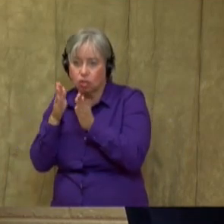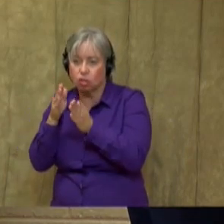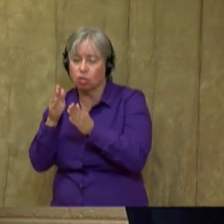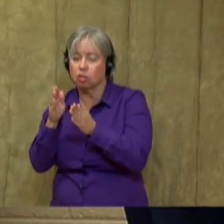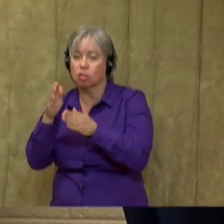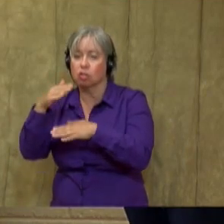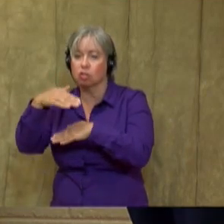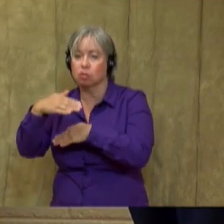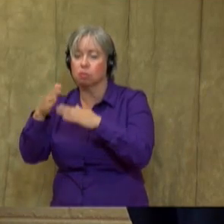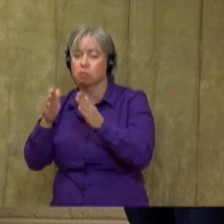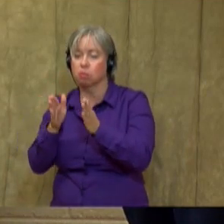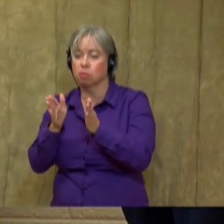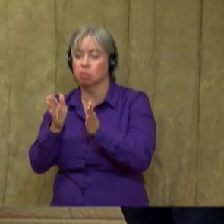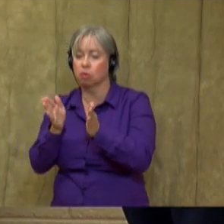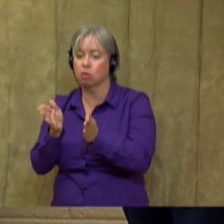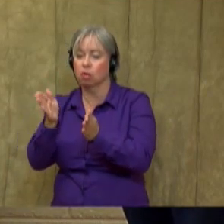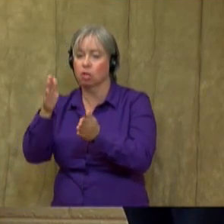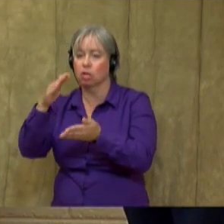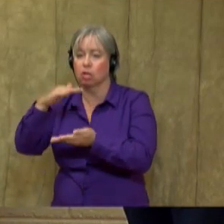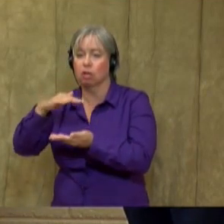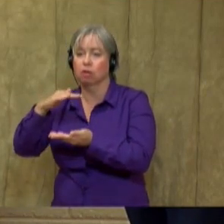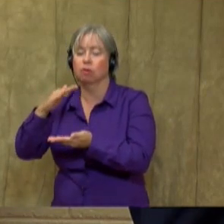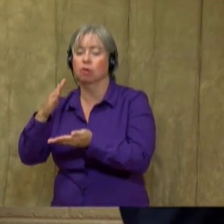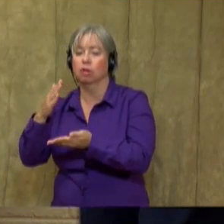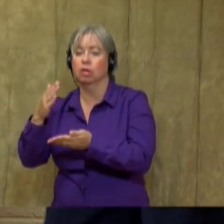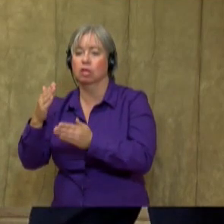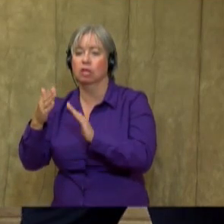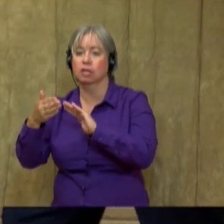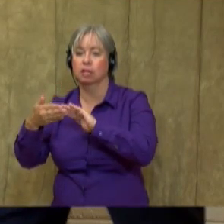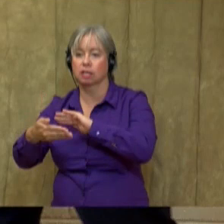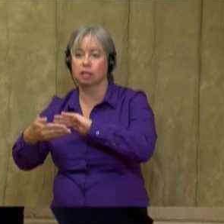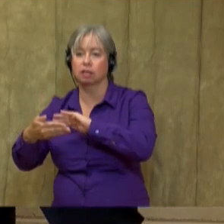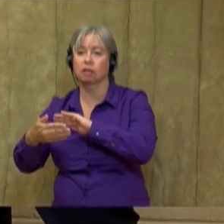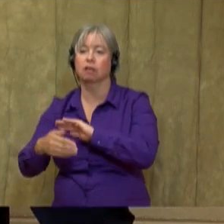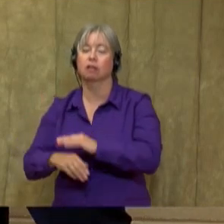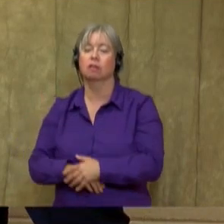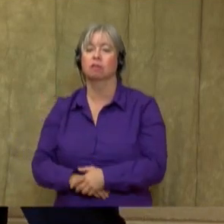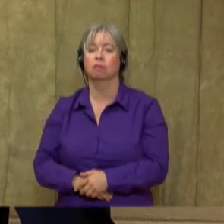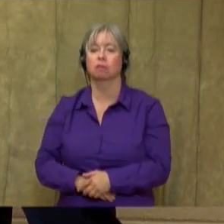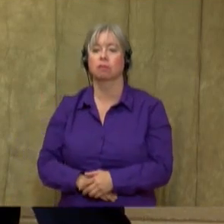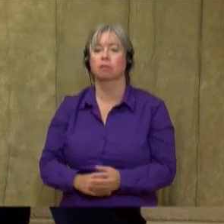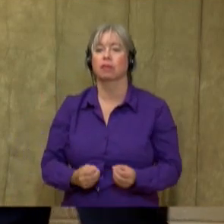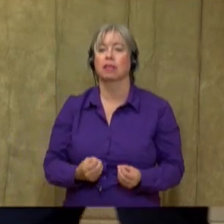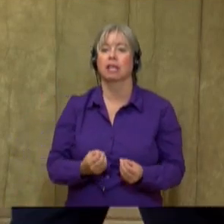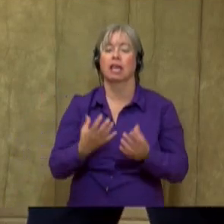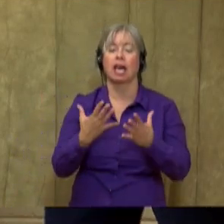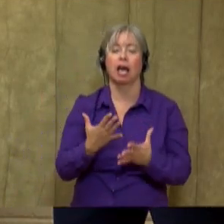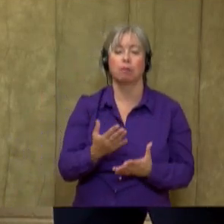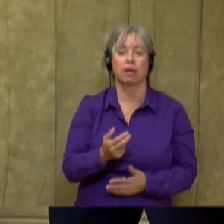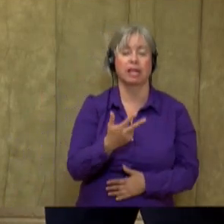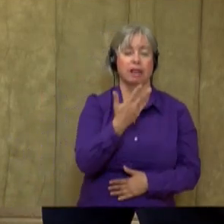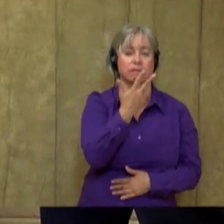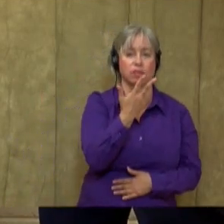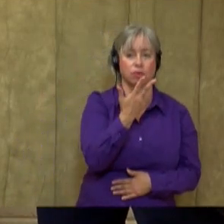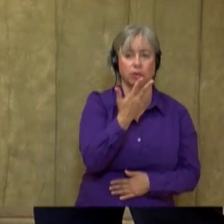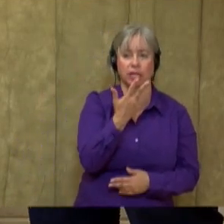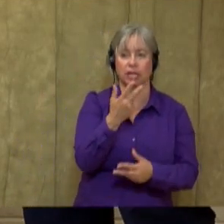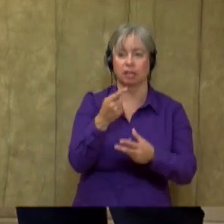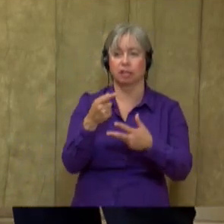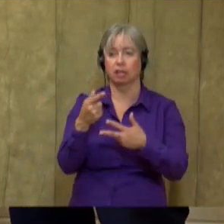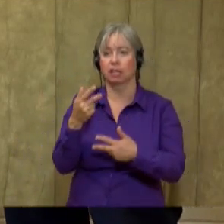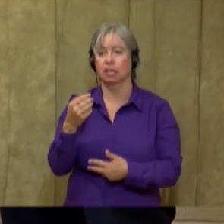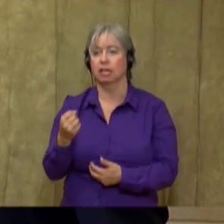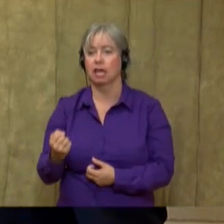all of the other cubes that have paint on them. So how many have 3 faces painted? How many have 2 faces